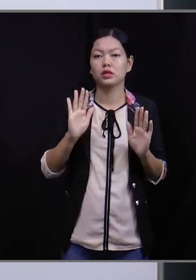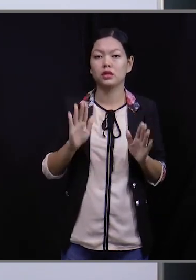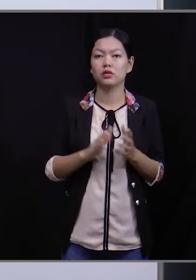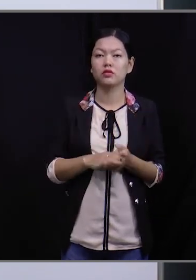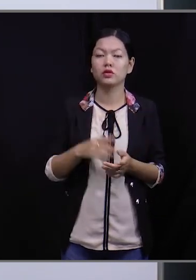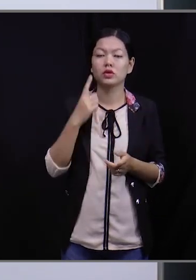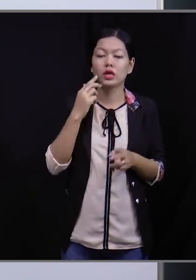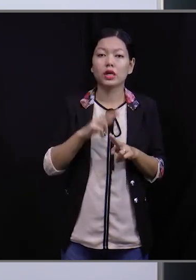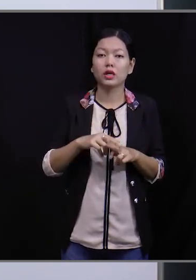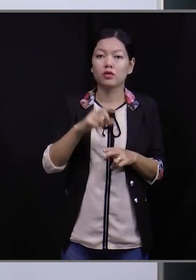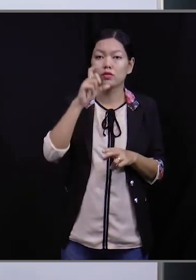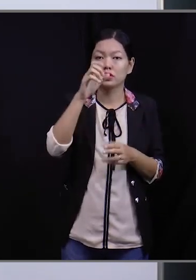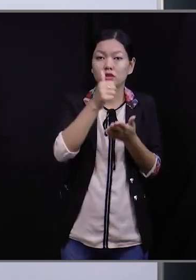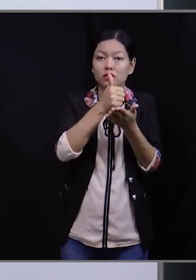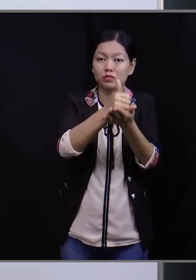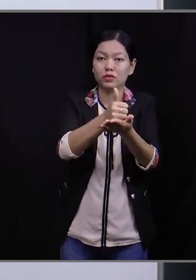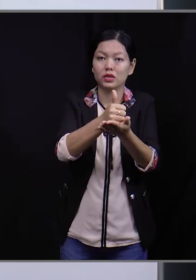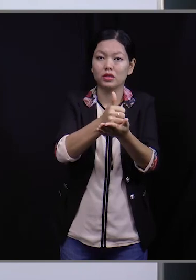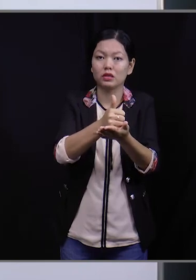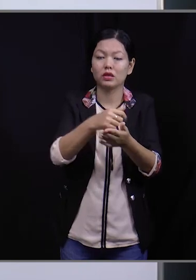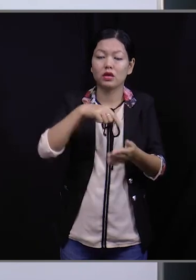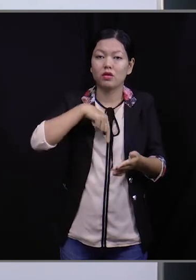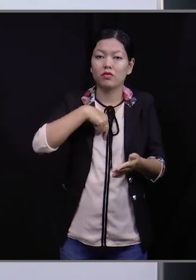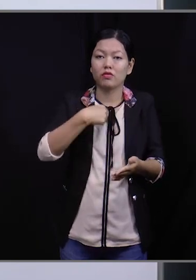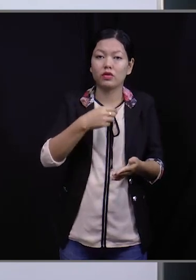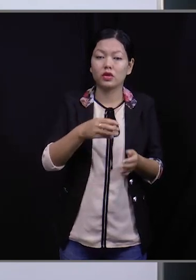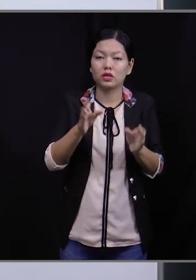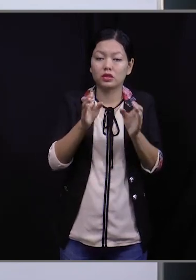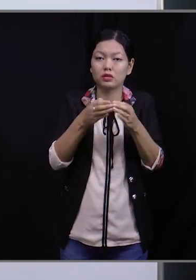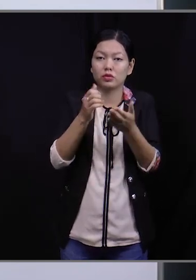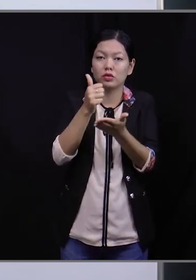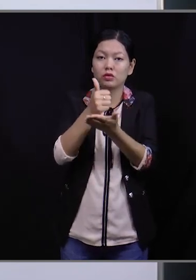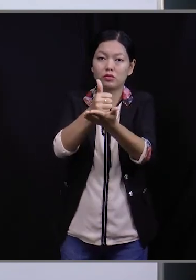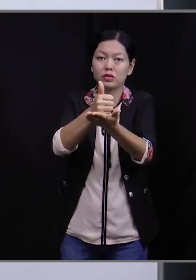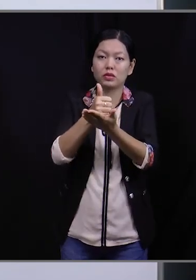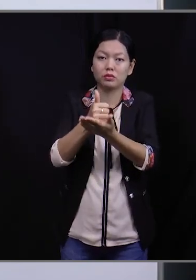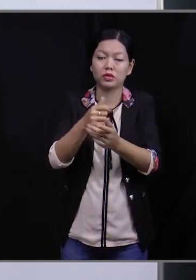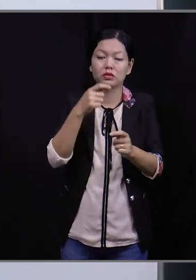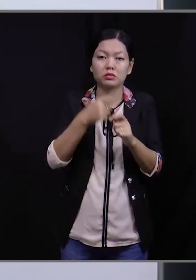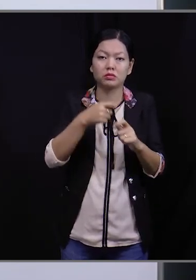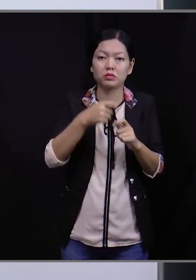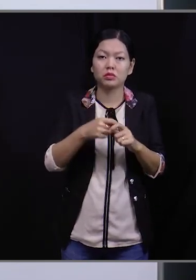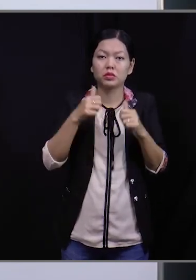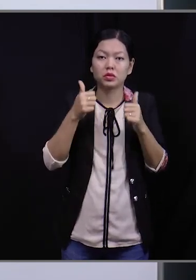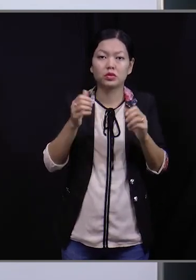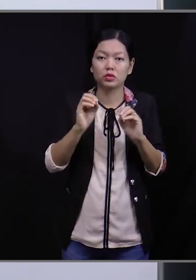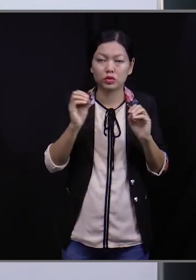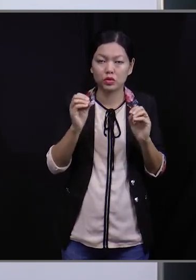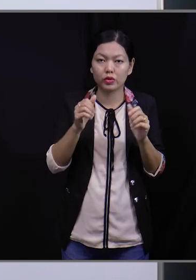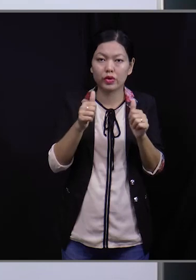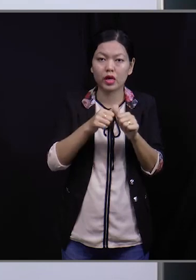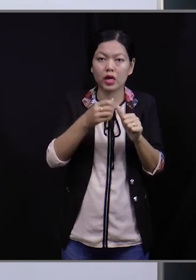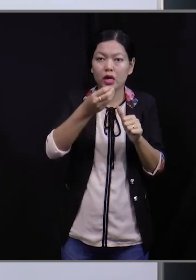some commercial banks are not applying or maybe not trying to heed the advice and requests given by